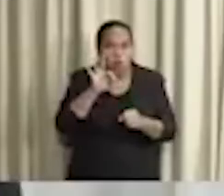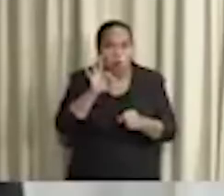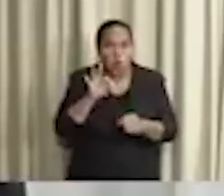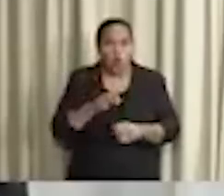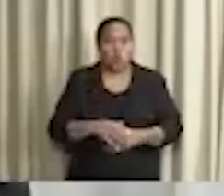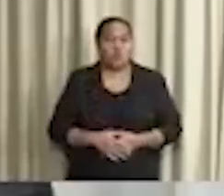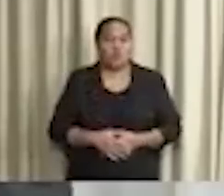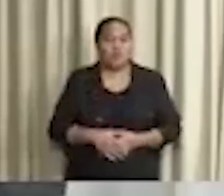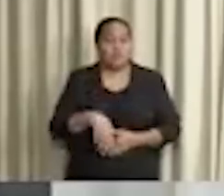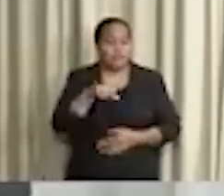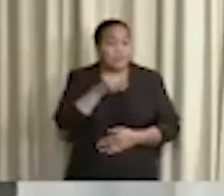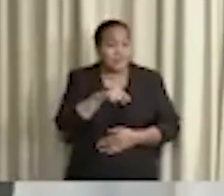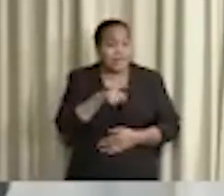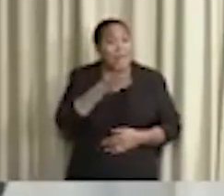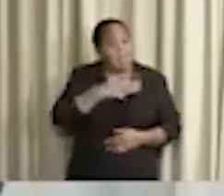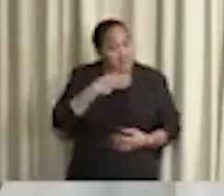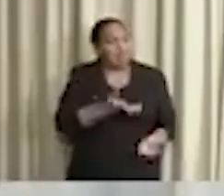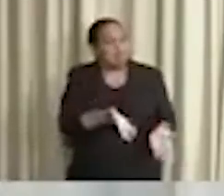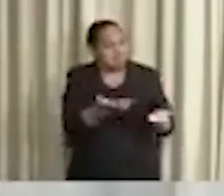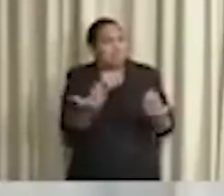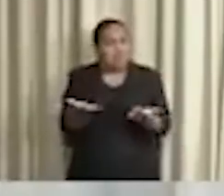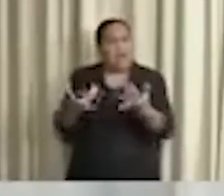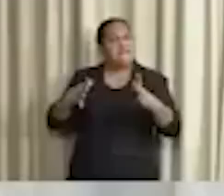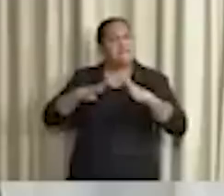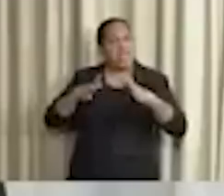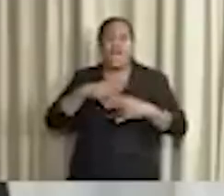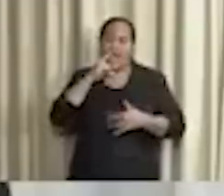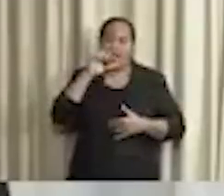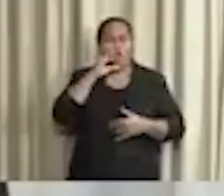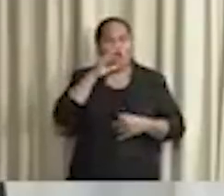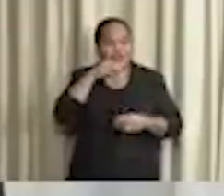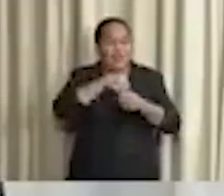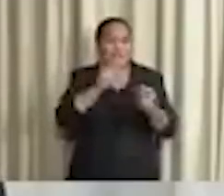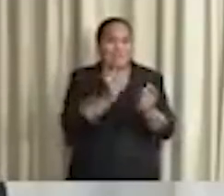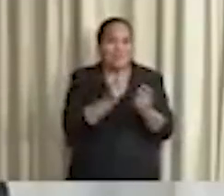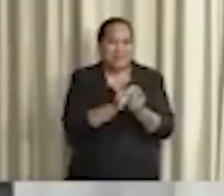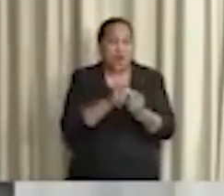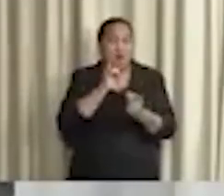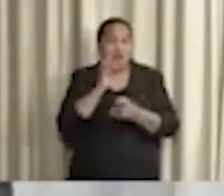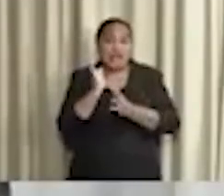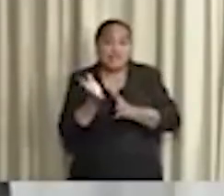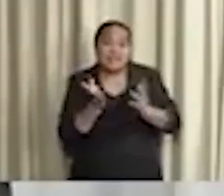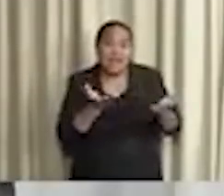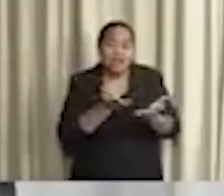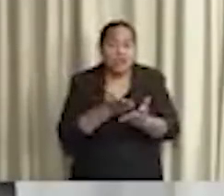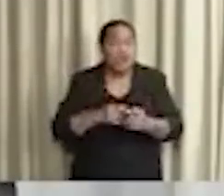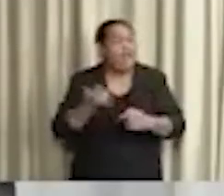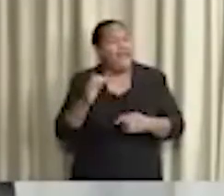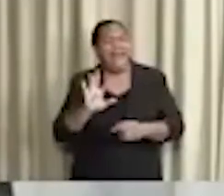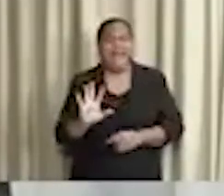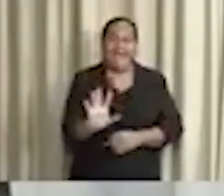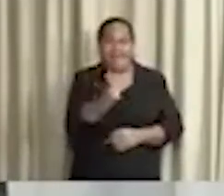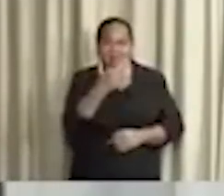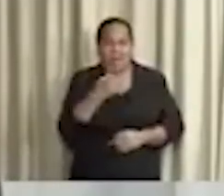Ministers are encouraged to speak freely in our Cabinet meetings and in the discussions on any